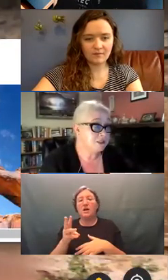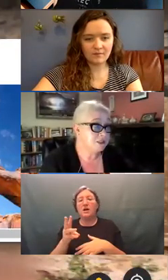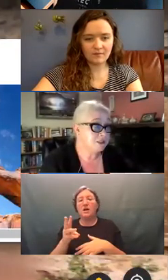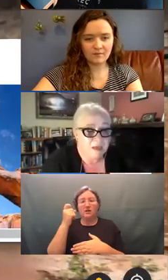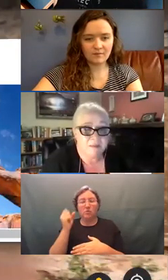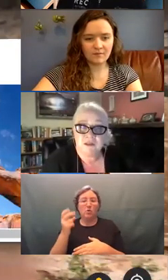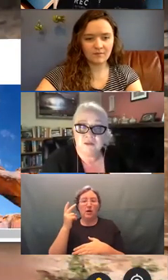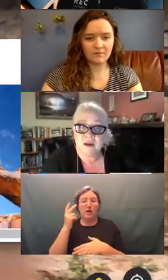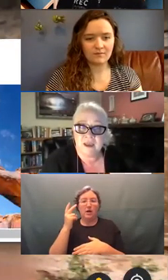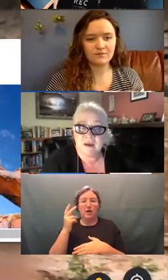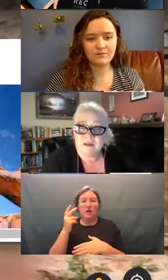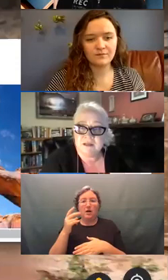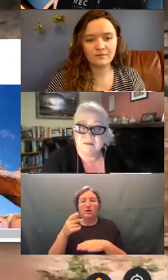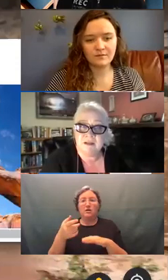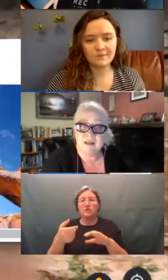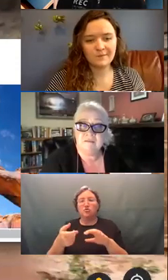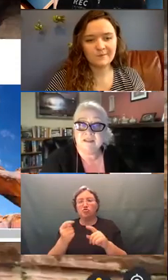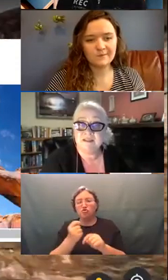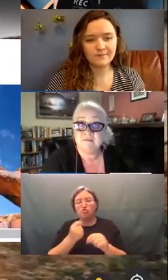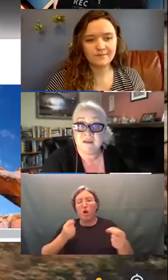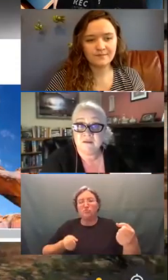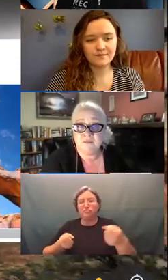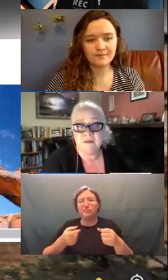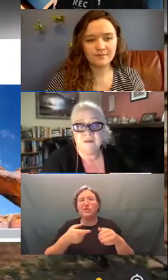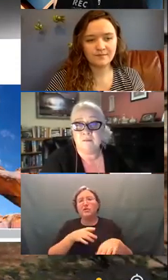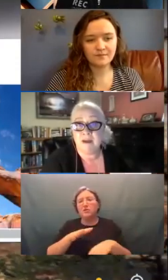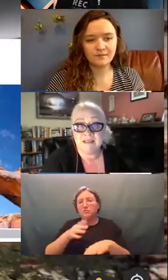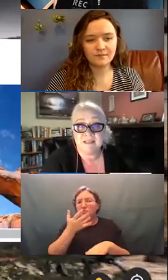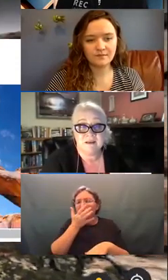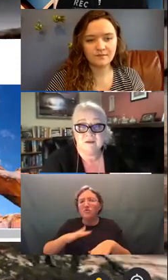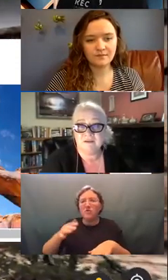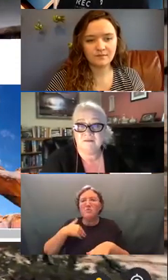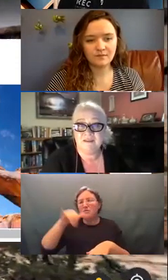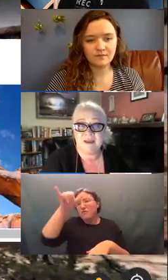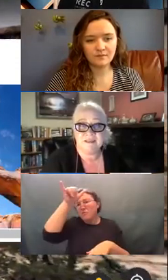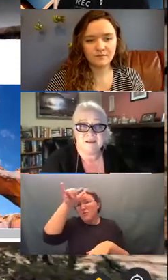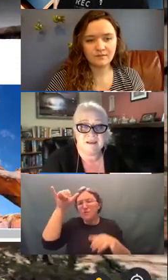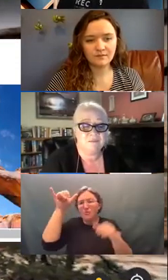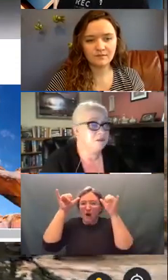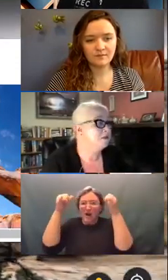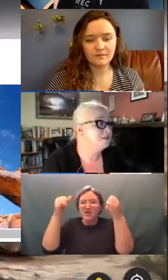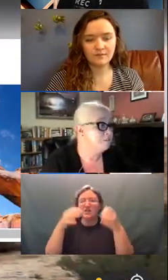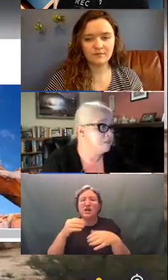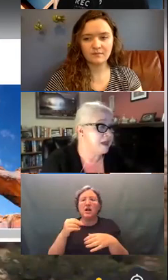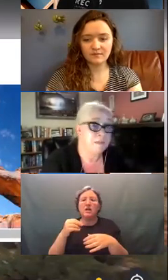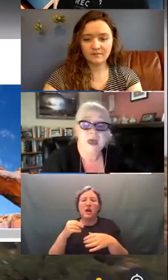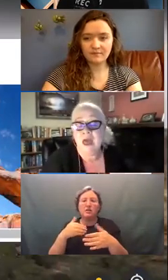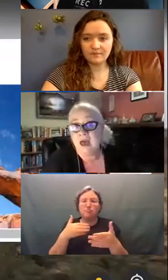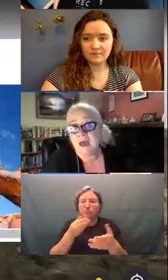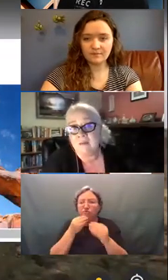take a flatbed truck out into the middle of this field where there are bison, and you can feed the bison and get really close up with